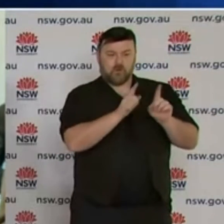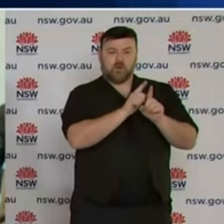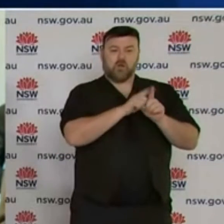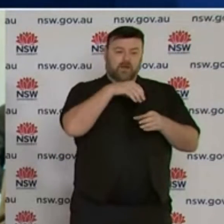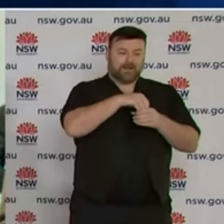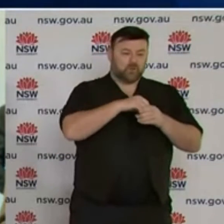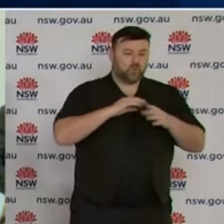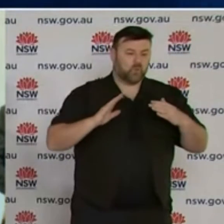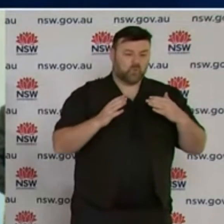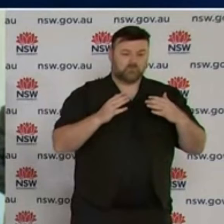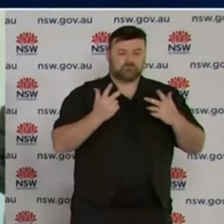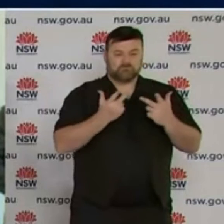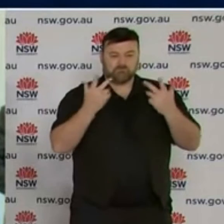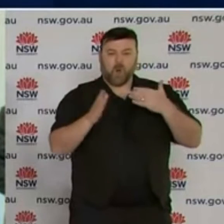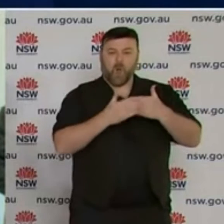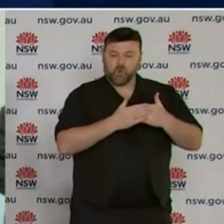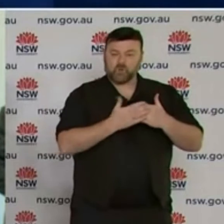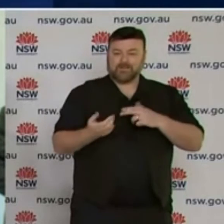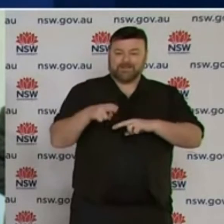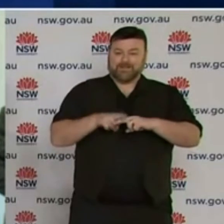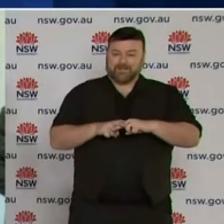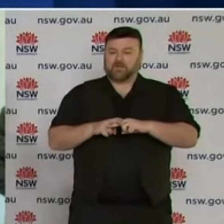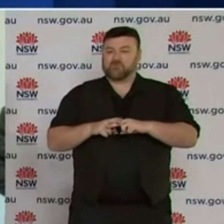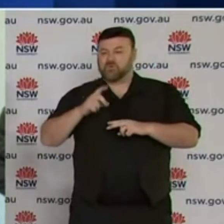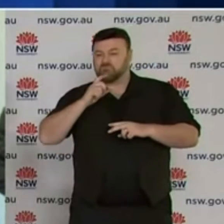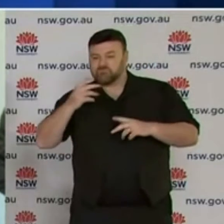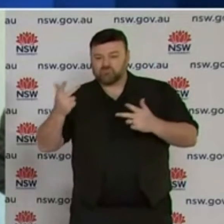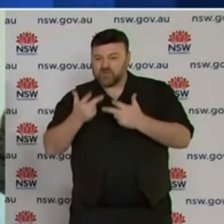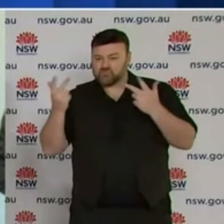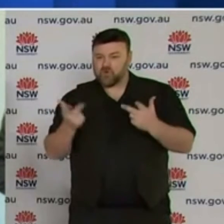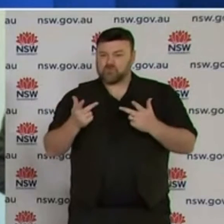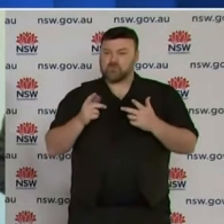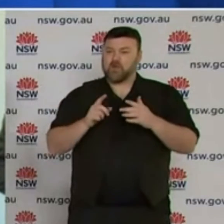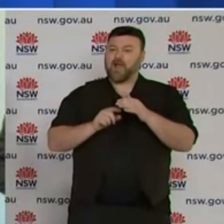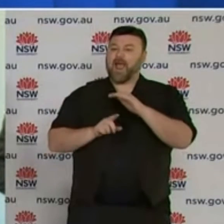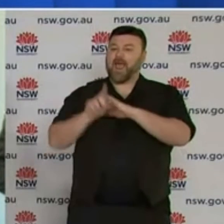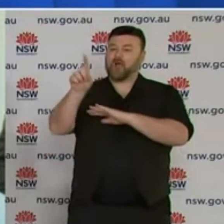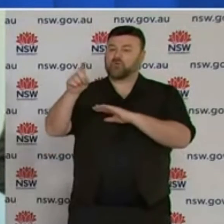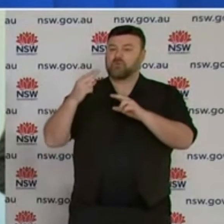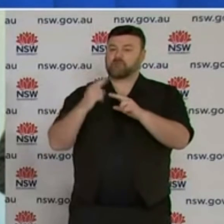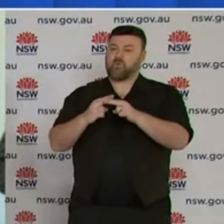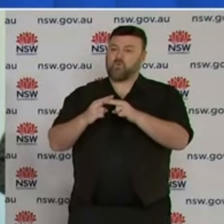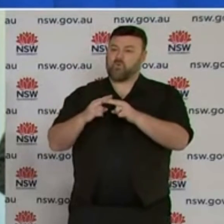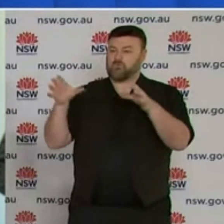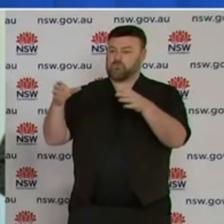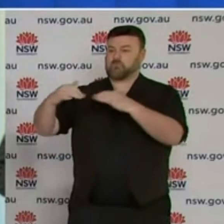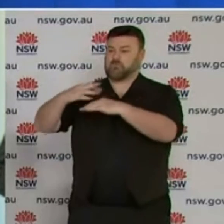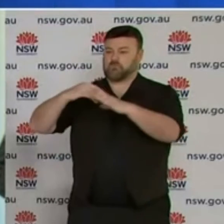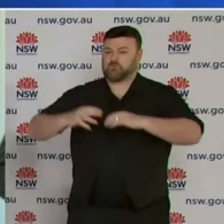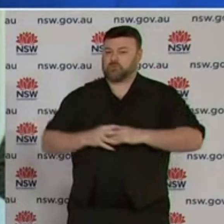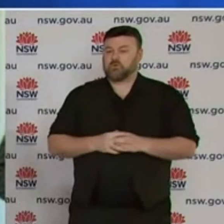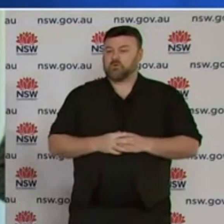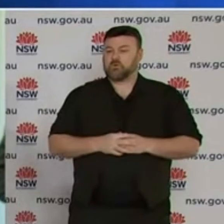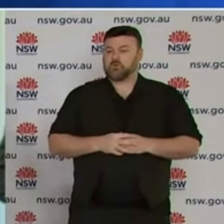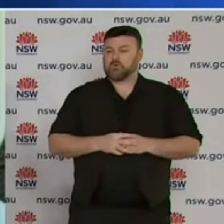indoor venues closed, seated dining, outdoor gatherings of 10 people. These are not the restrictions that will be in place when we get